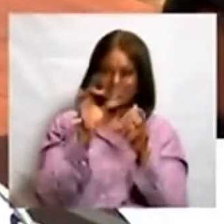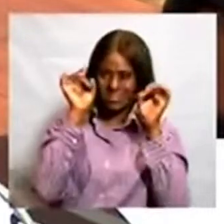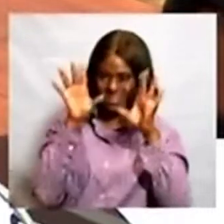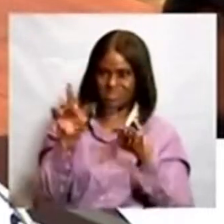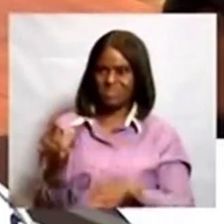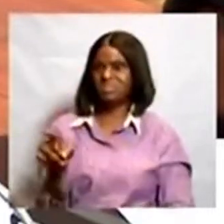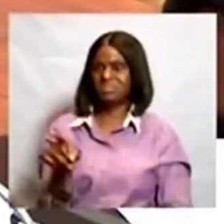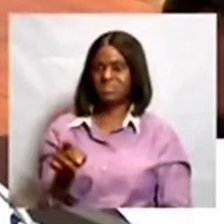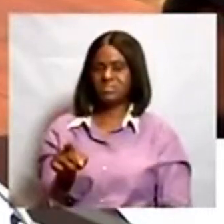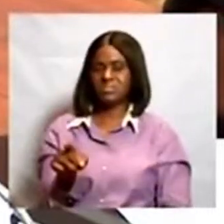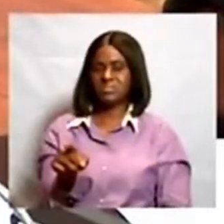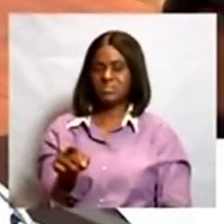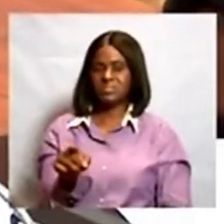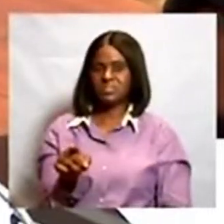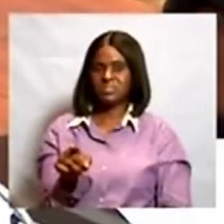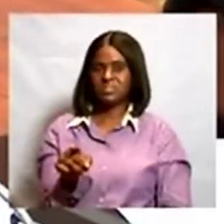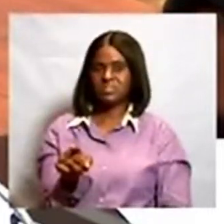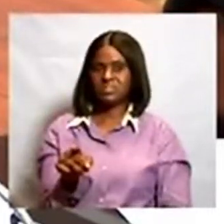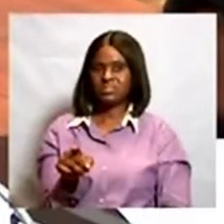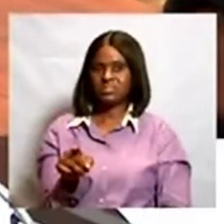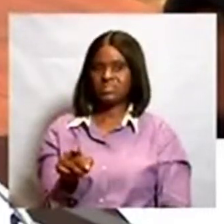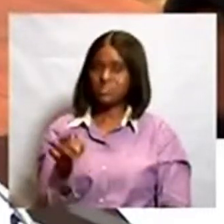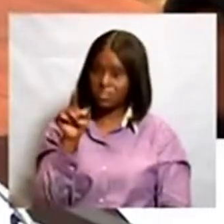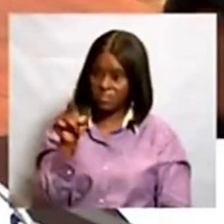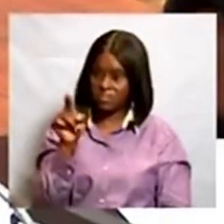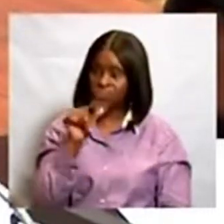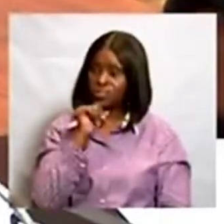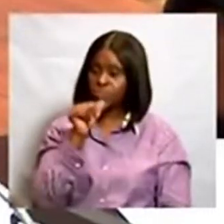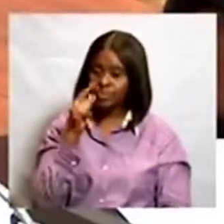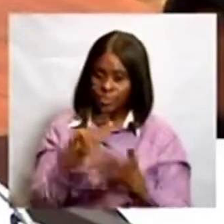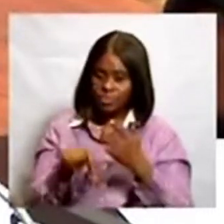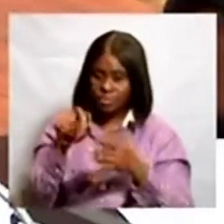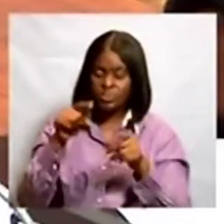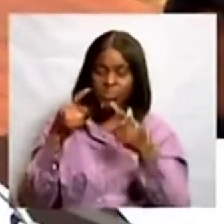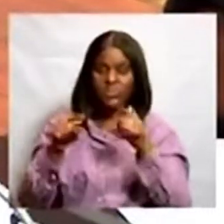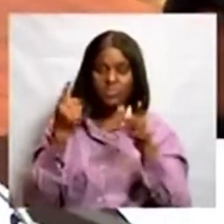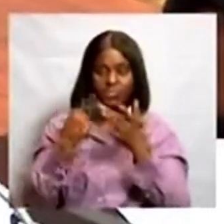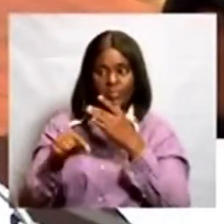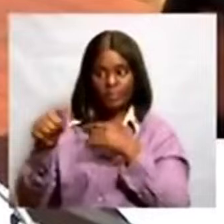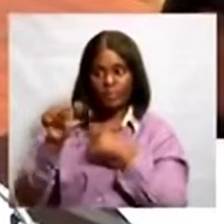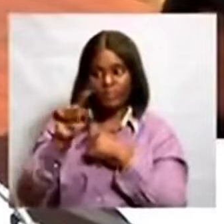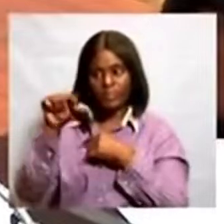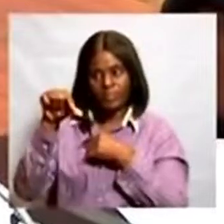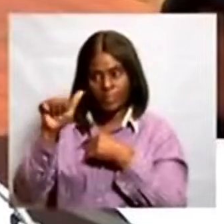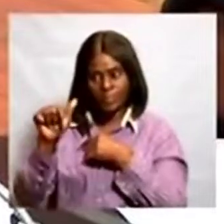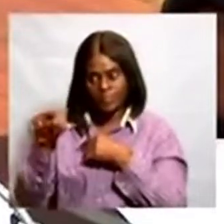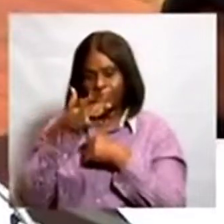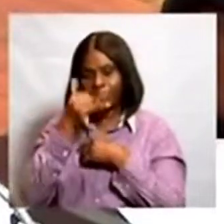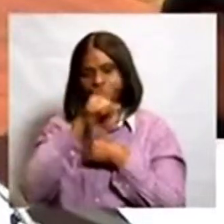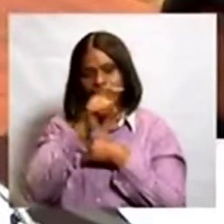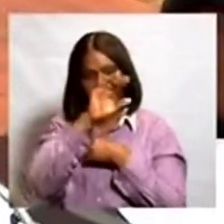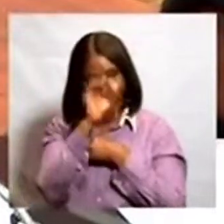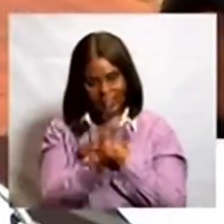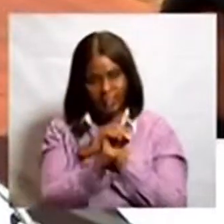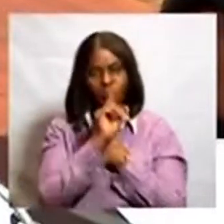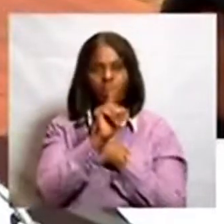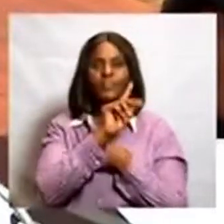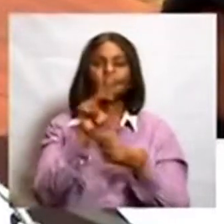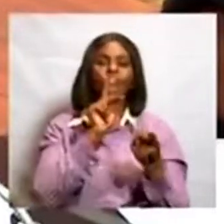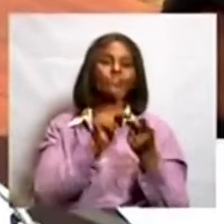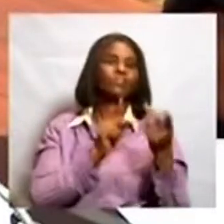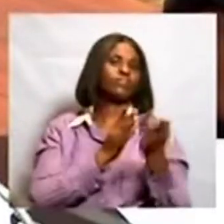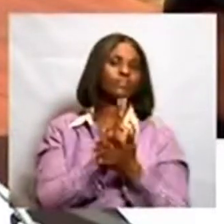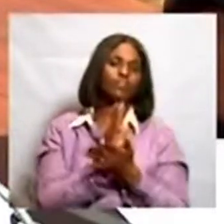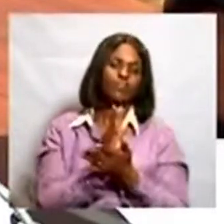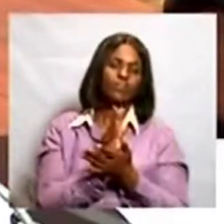dangerous. Yeah, that is not what's supposed to happen. What ZACWA gives must be 100%